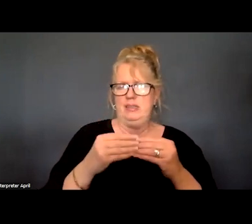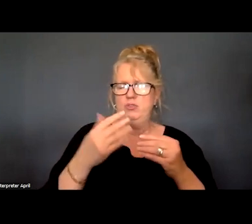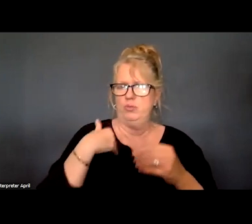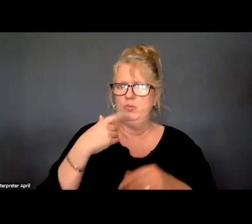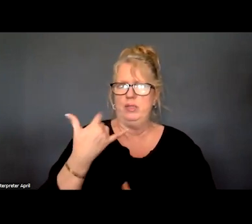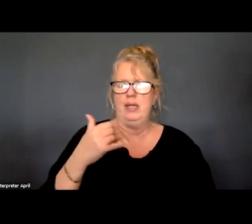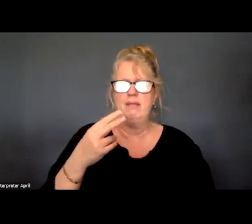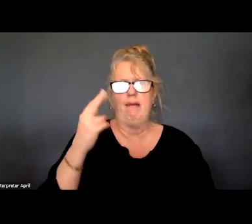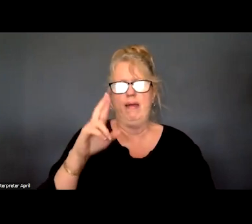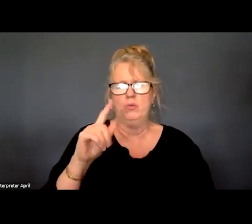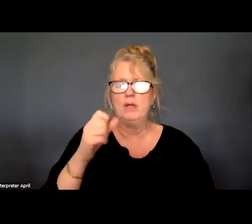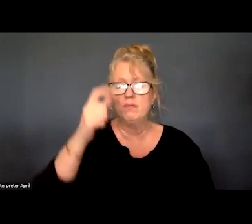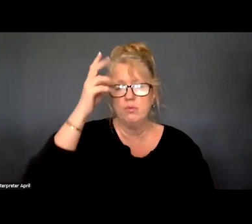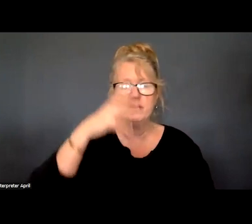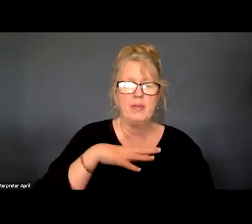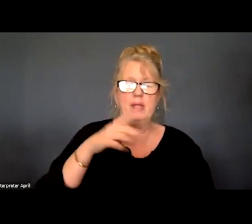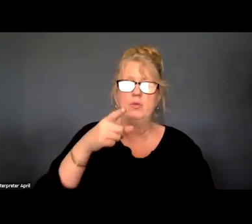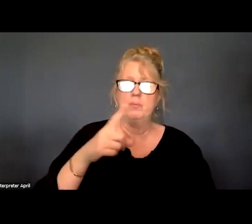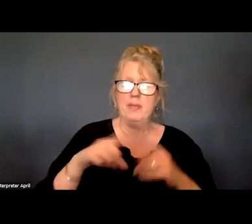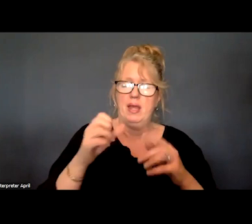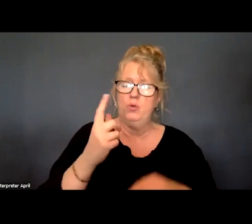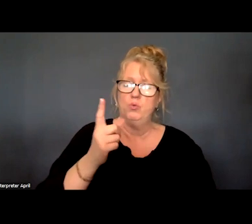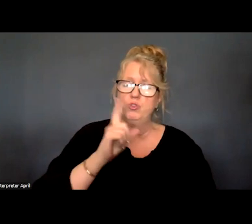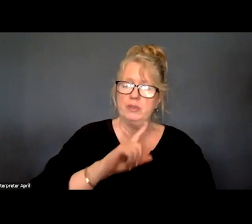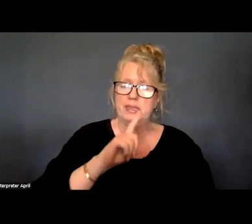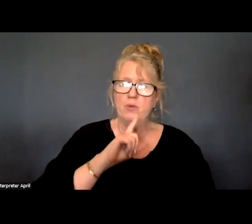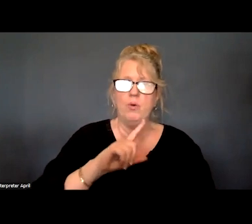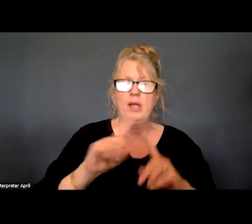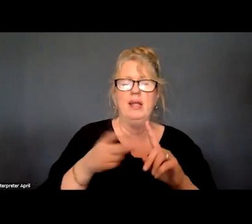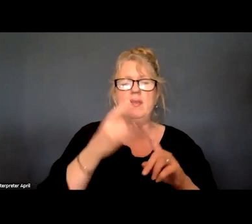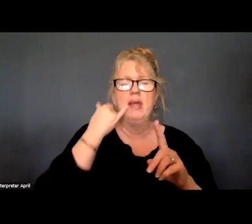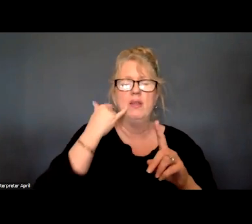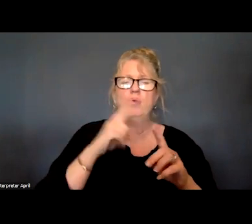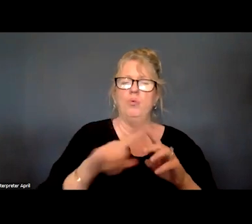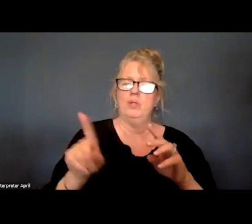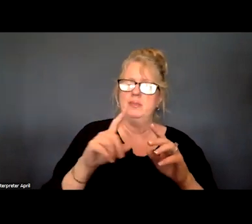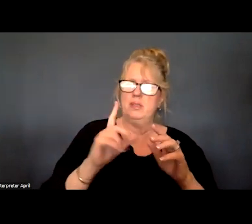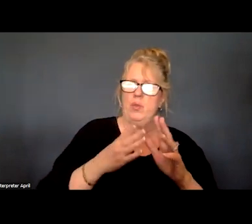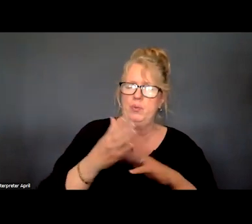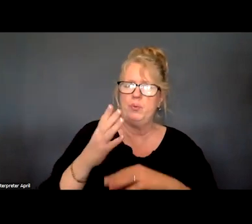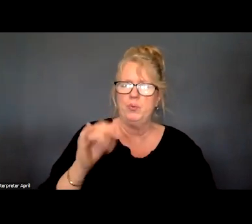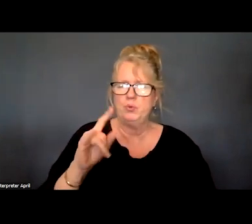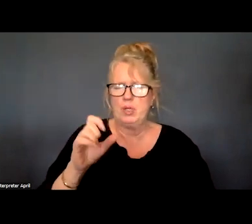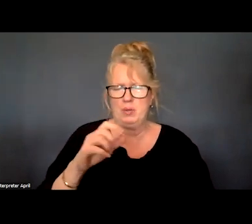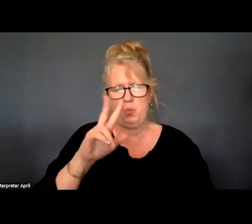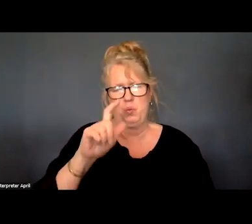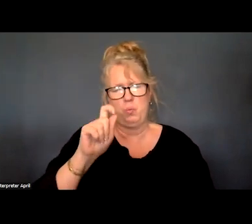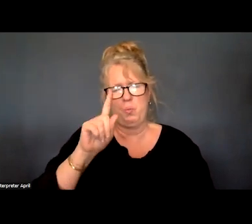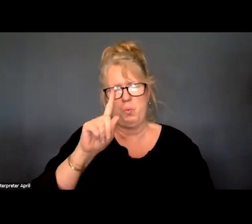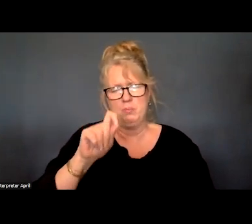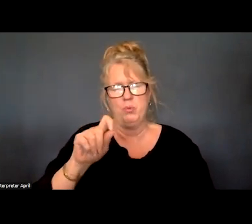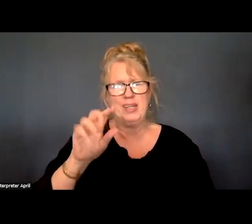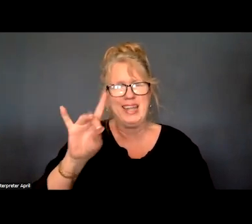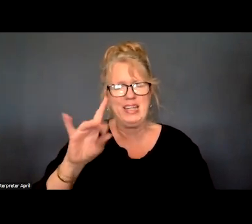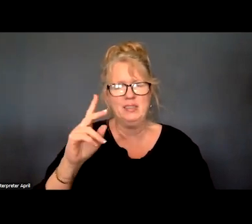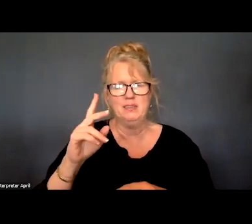rates. For males in construction who were single, the highest rate of death by suicide among construction workers, the rate was 1.8 times higher than